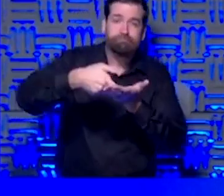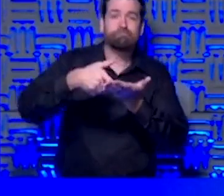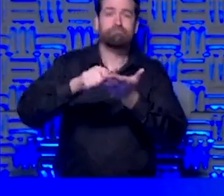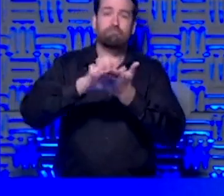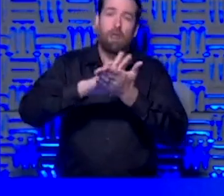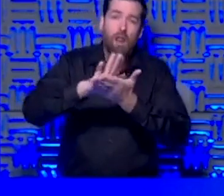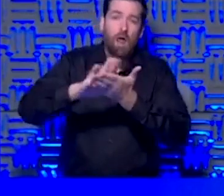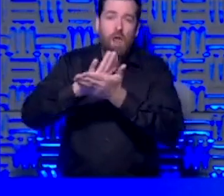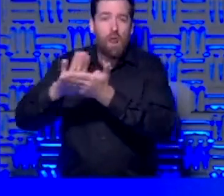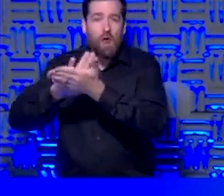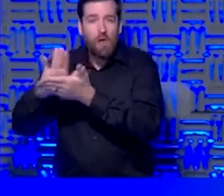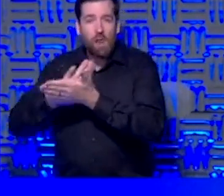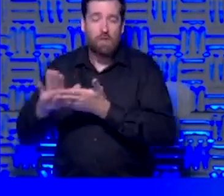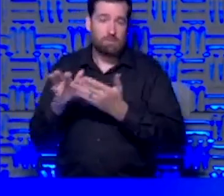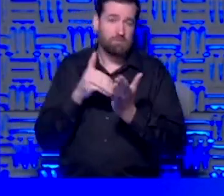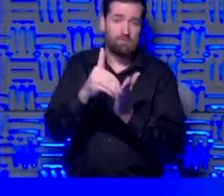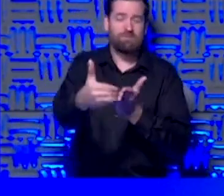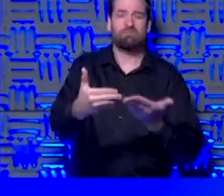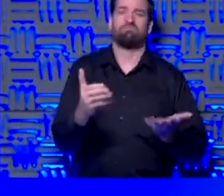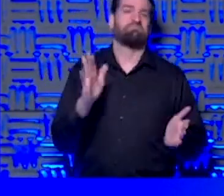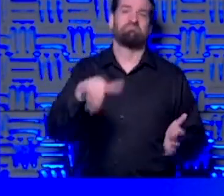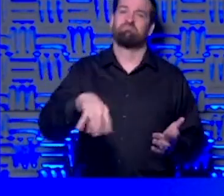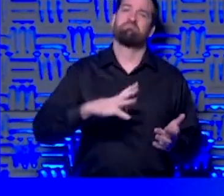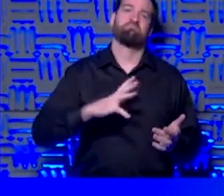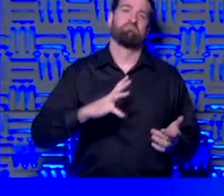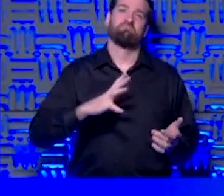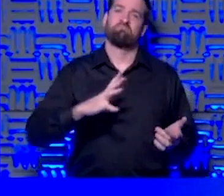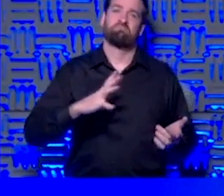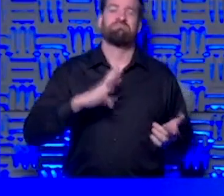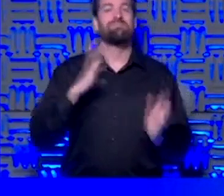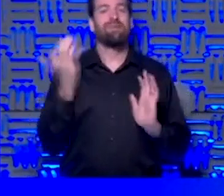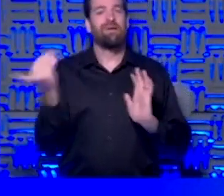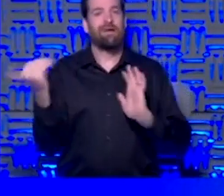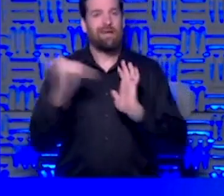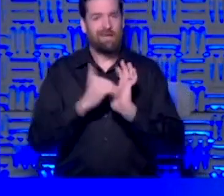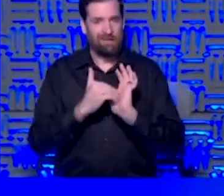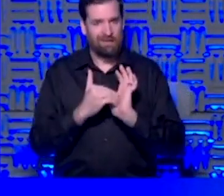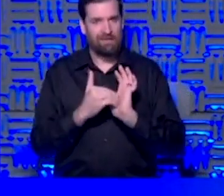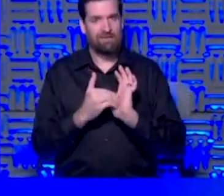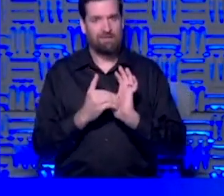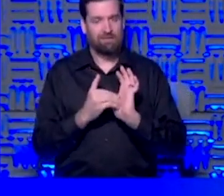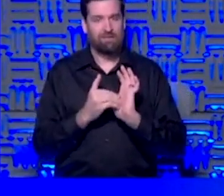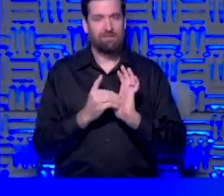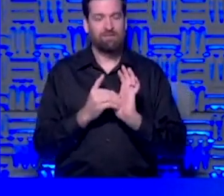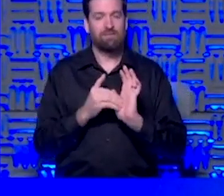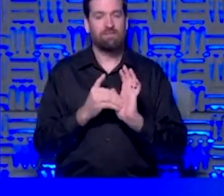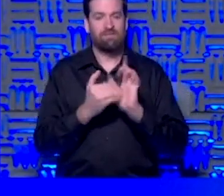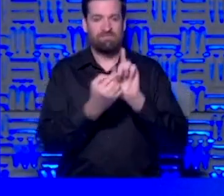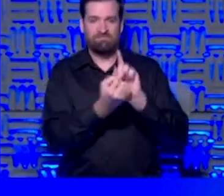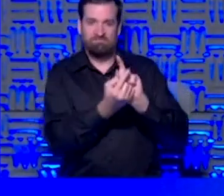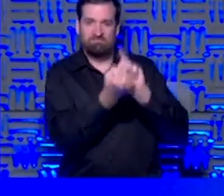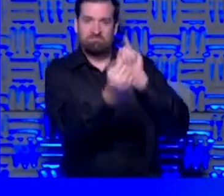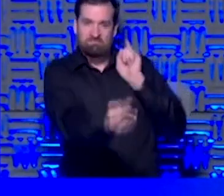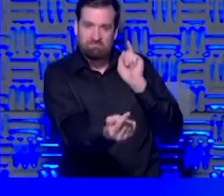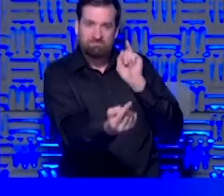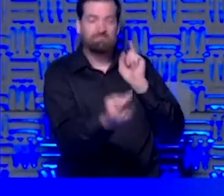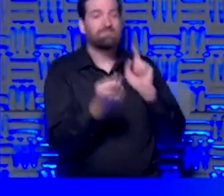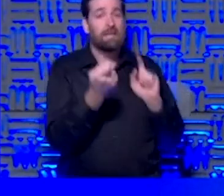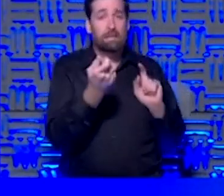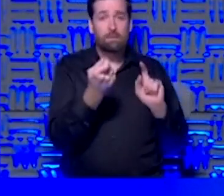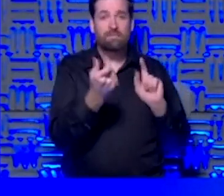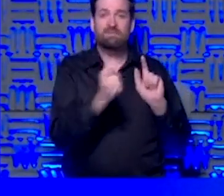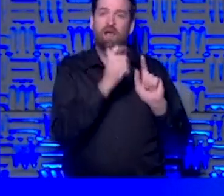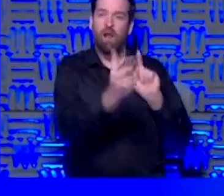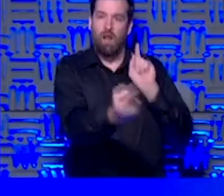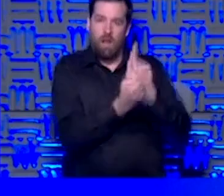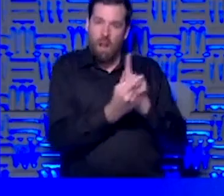washing your hands frequently, you're really going to be okay doing that. But again, if you can be separated from your friends by a little bit,